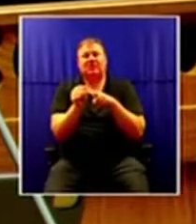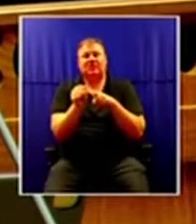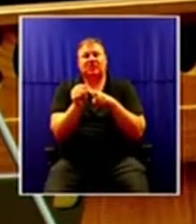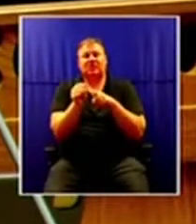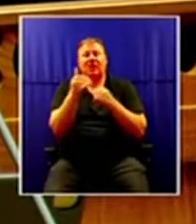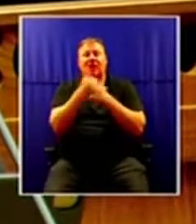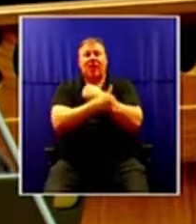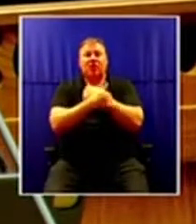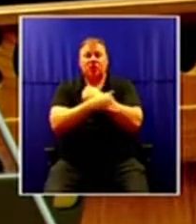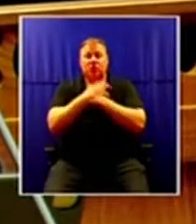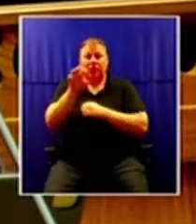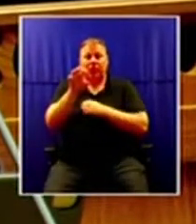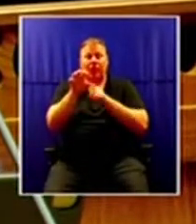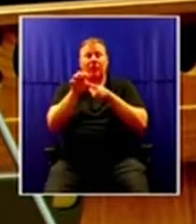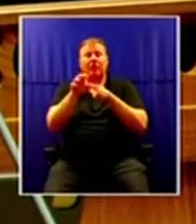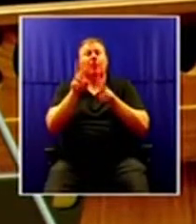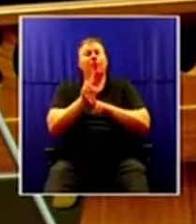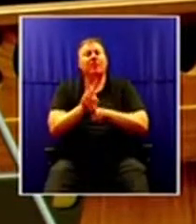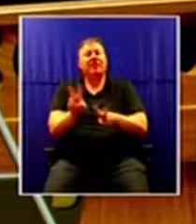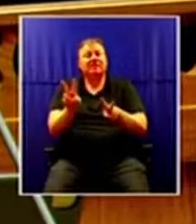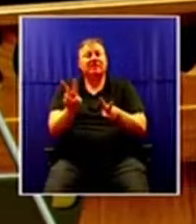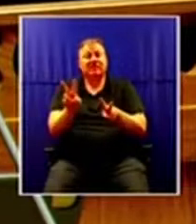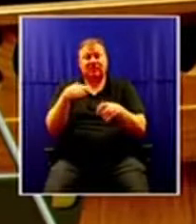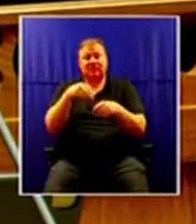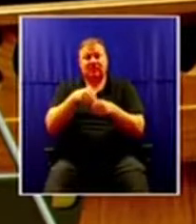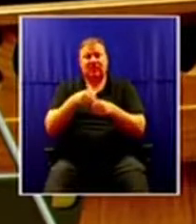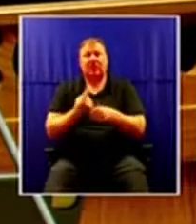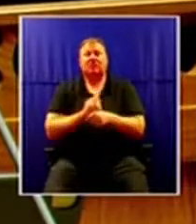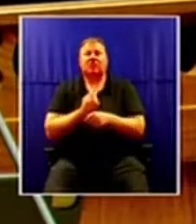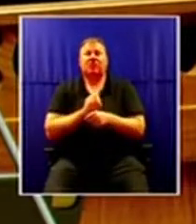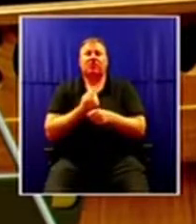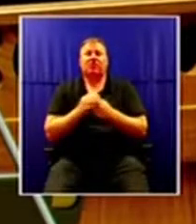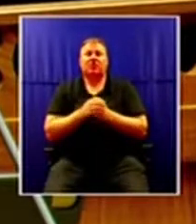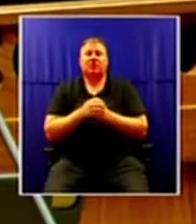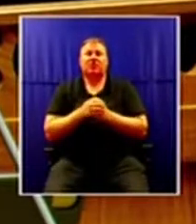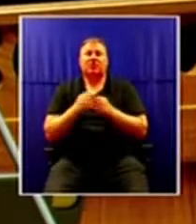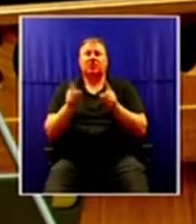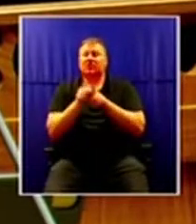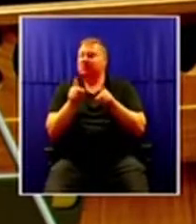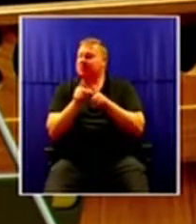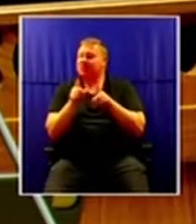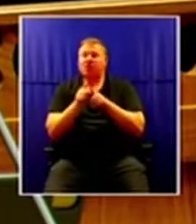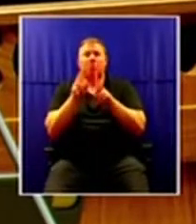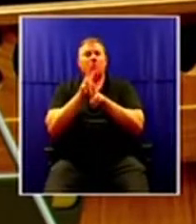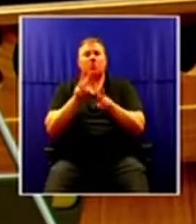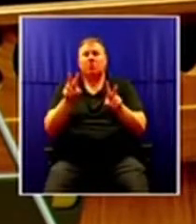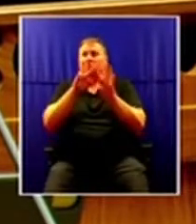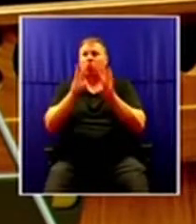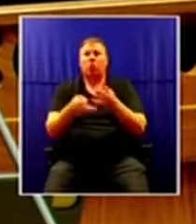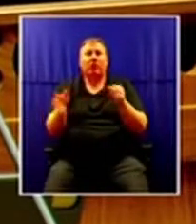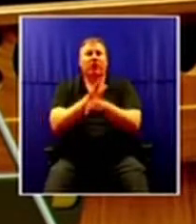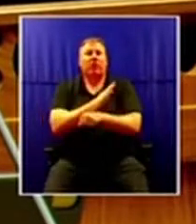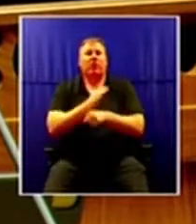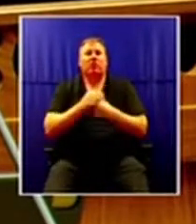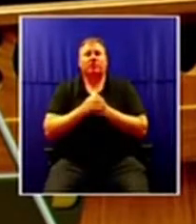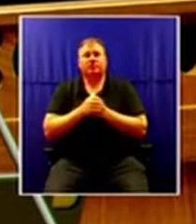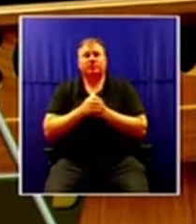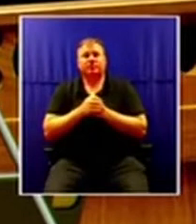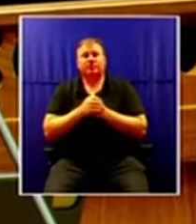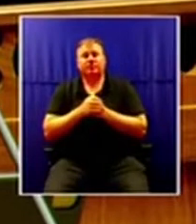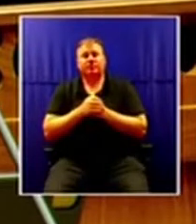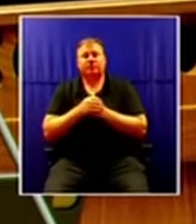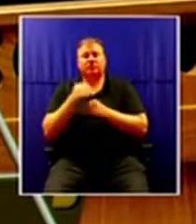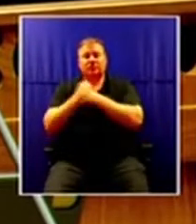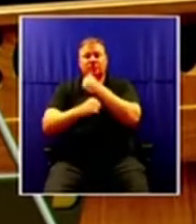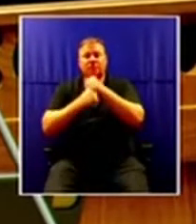peace with ourselves, but we are also at peace with the rest of the world. Over the past year,